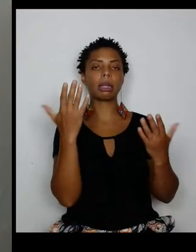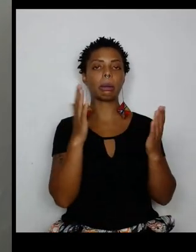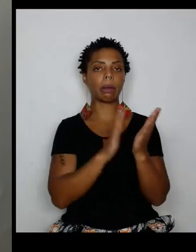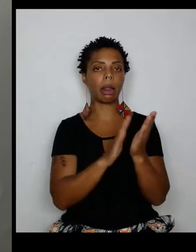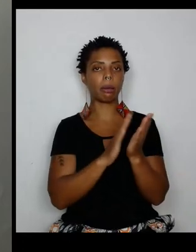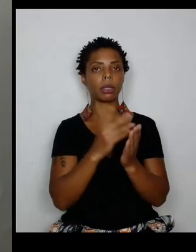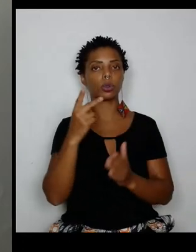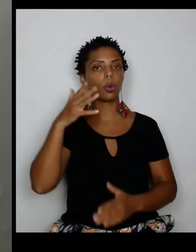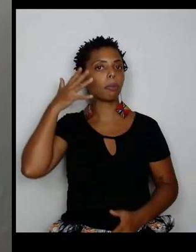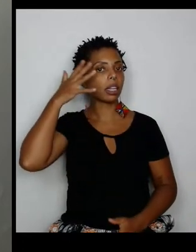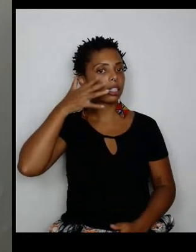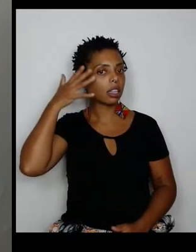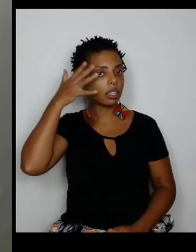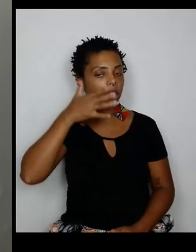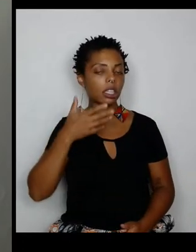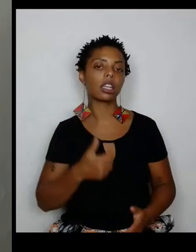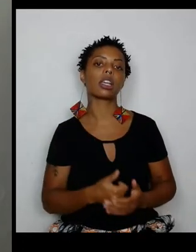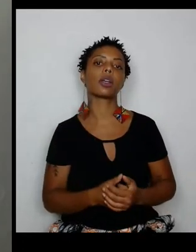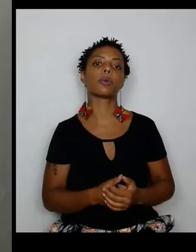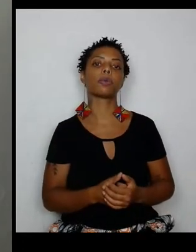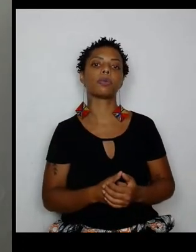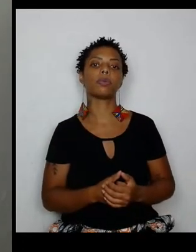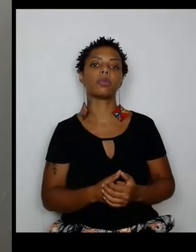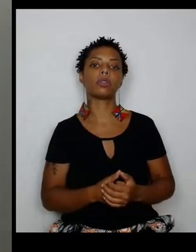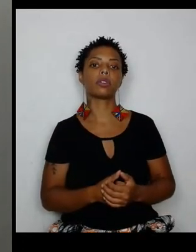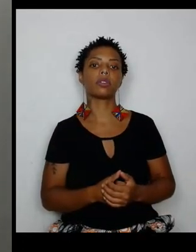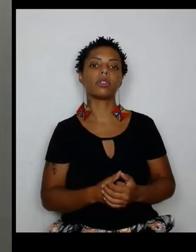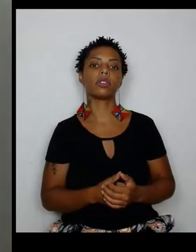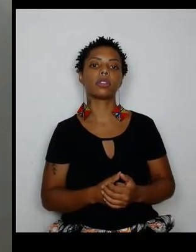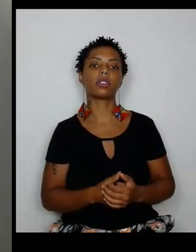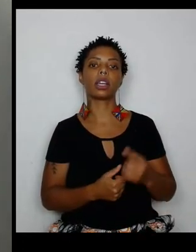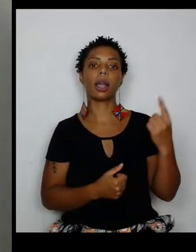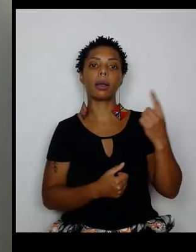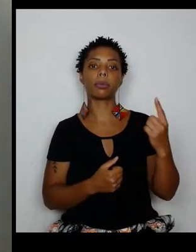thank you and congratulations on this wonderful talk